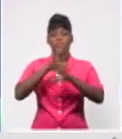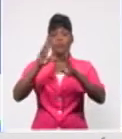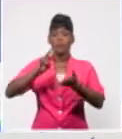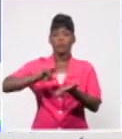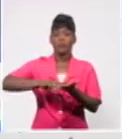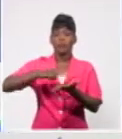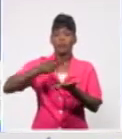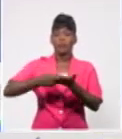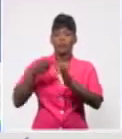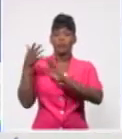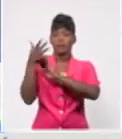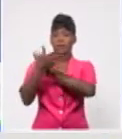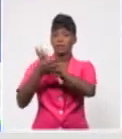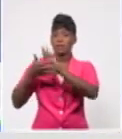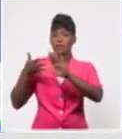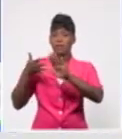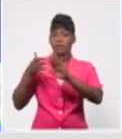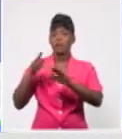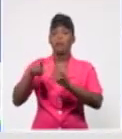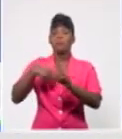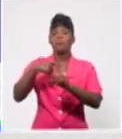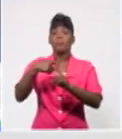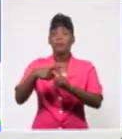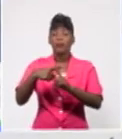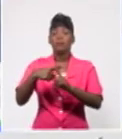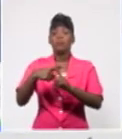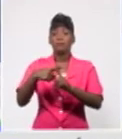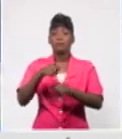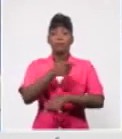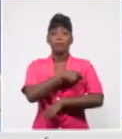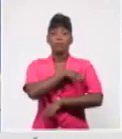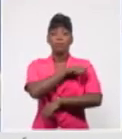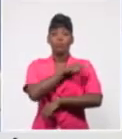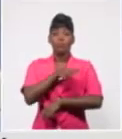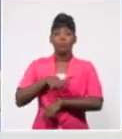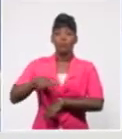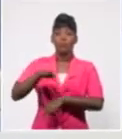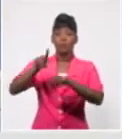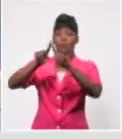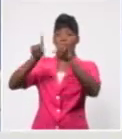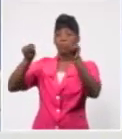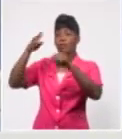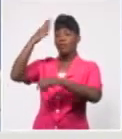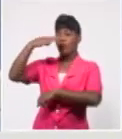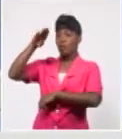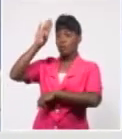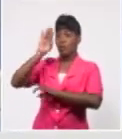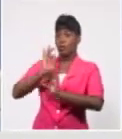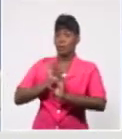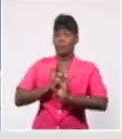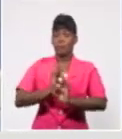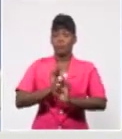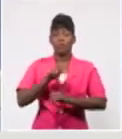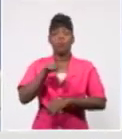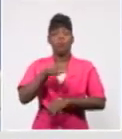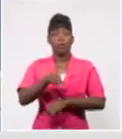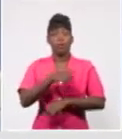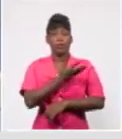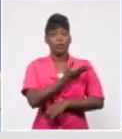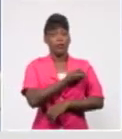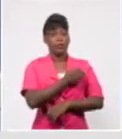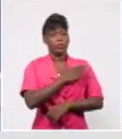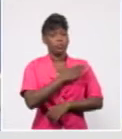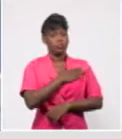day. Today again, we regret to report the decease of two persons, an 85-year-old